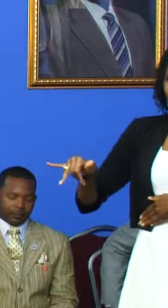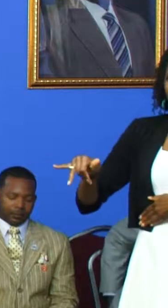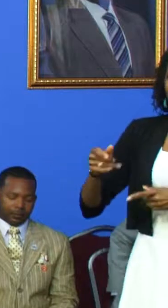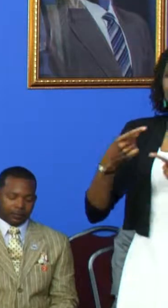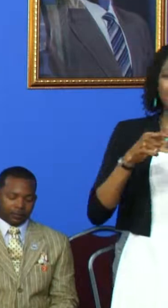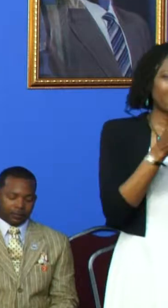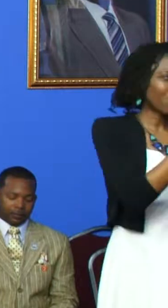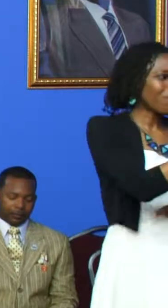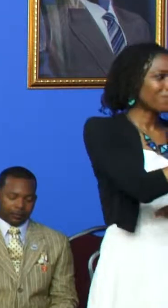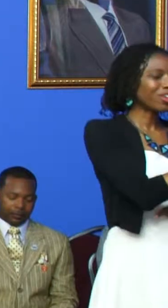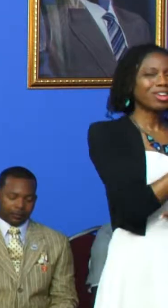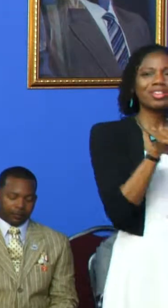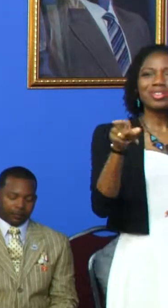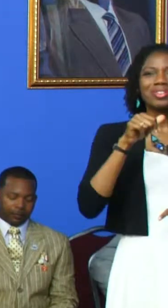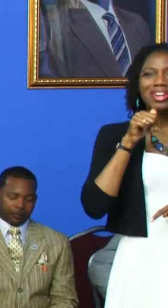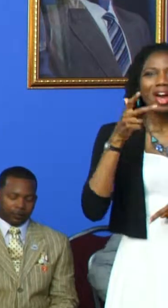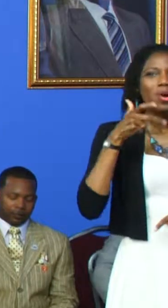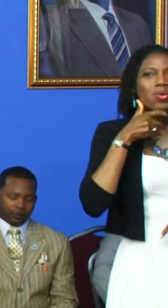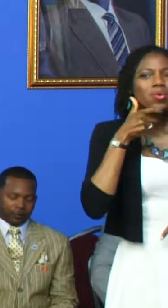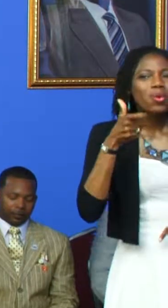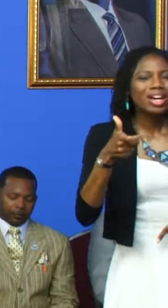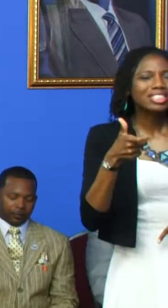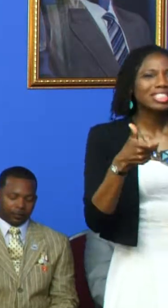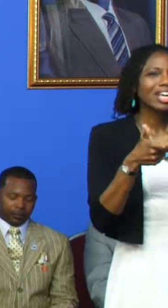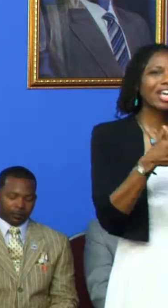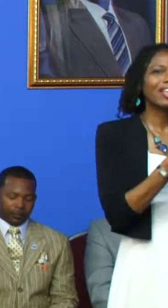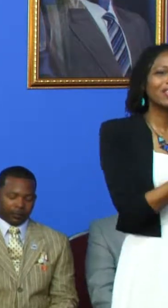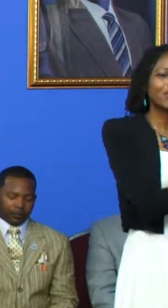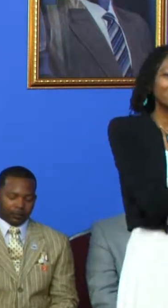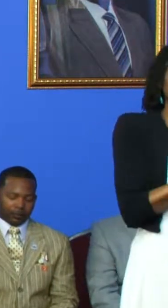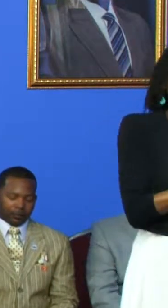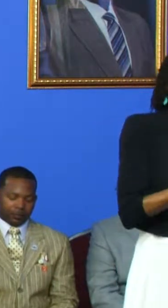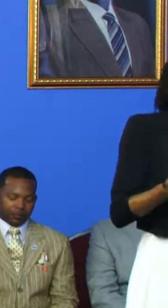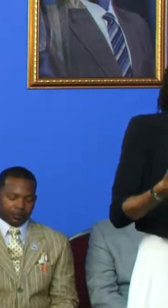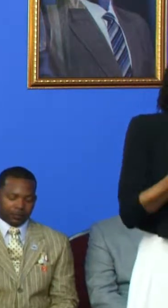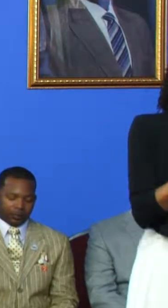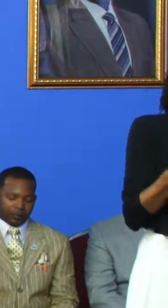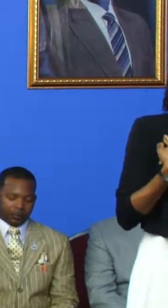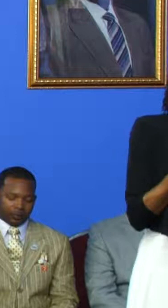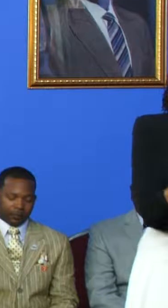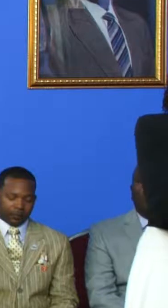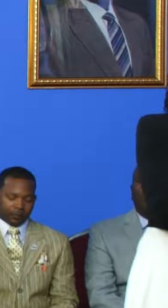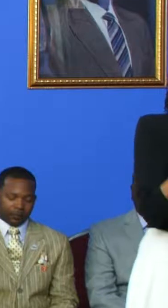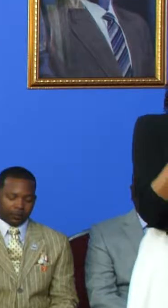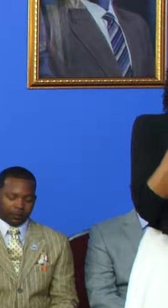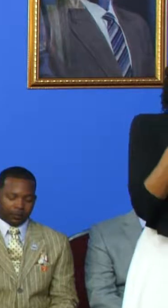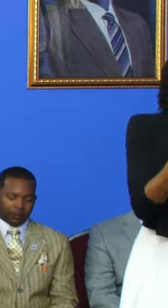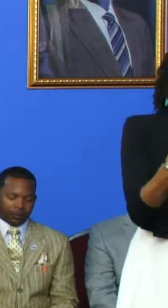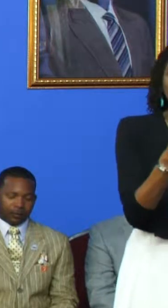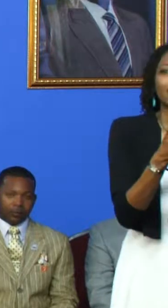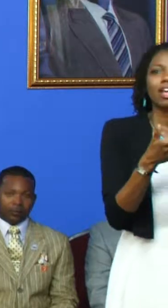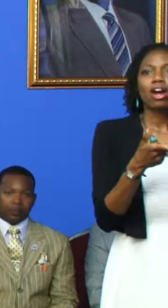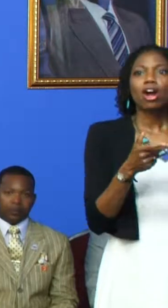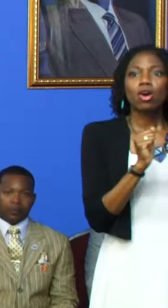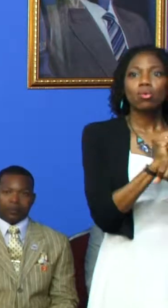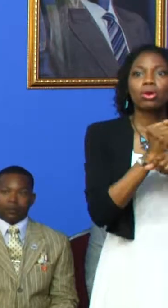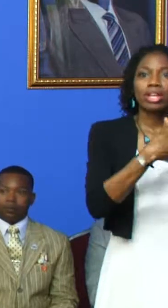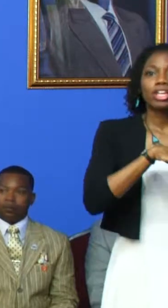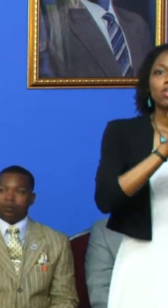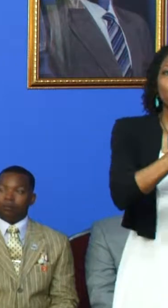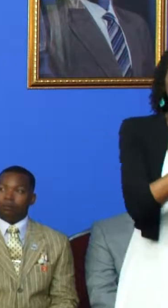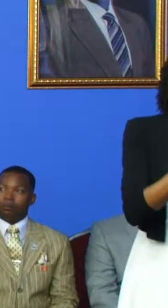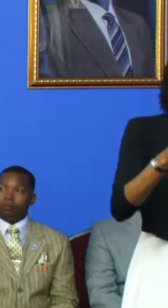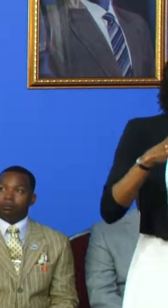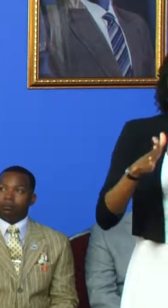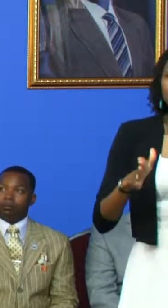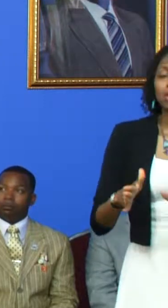us. And they drilling in your neighborhood with your son unemployed. And you just